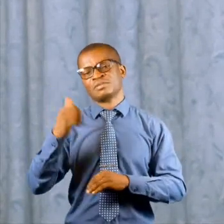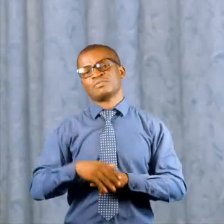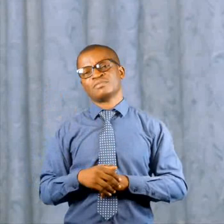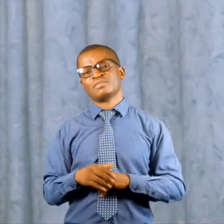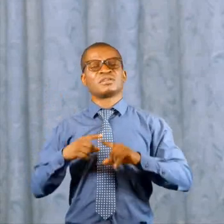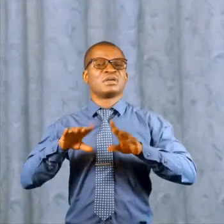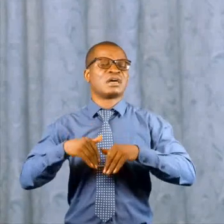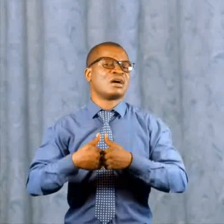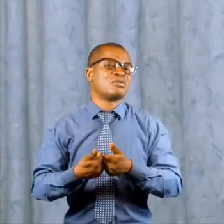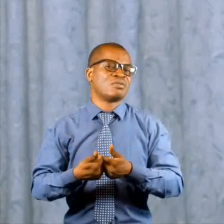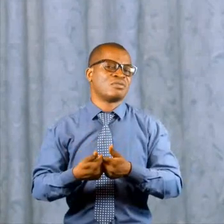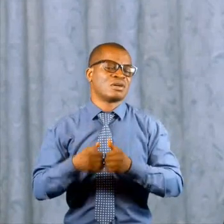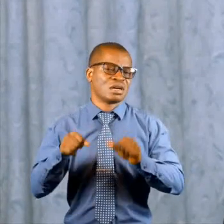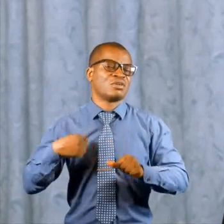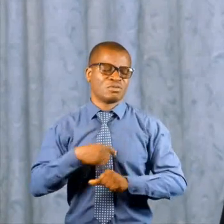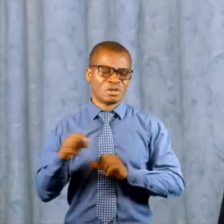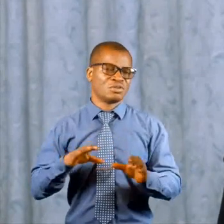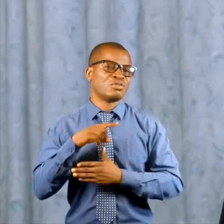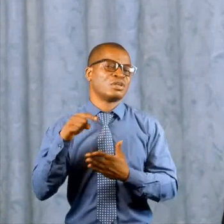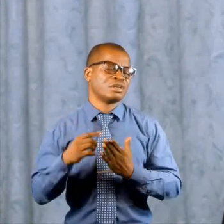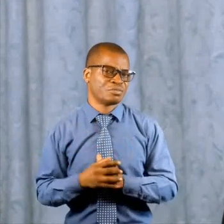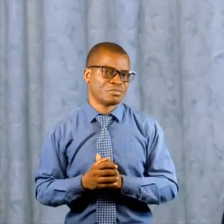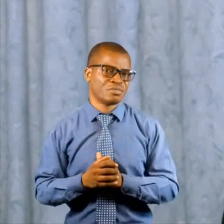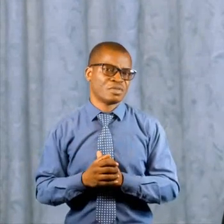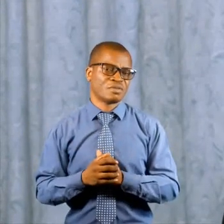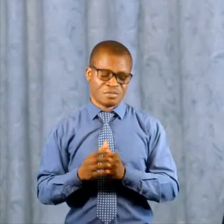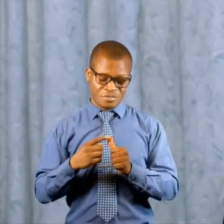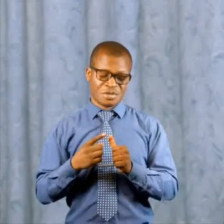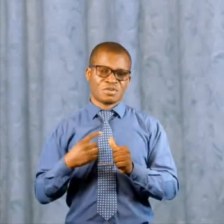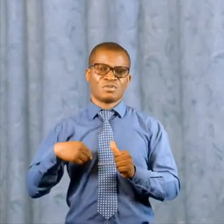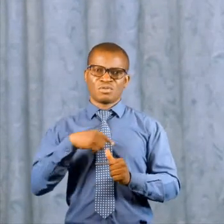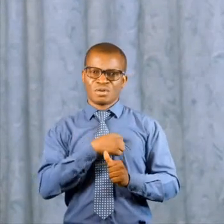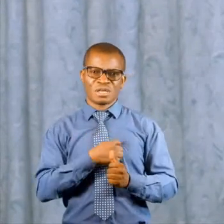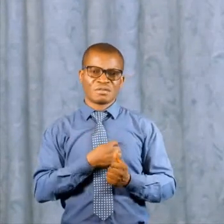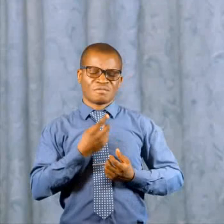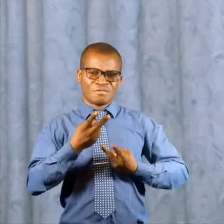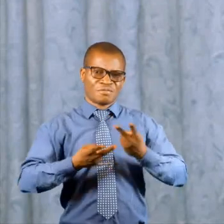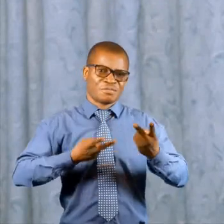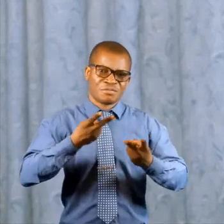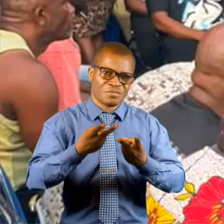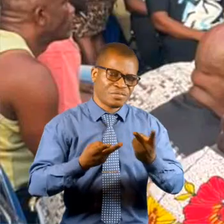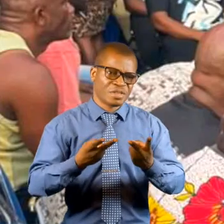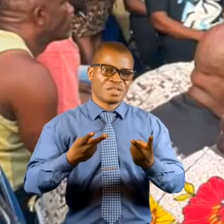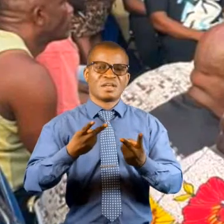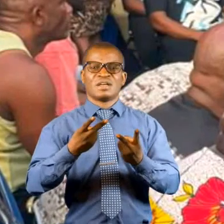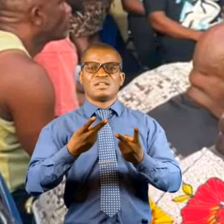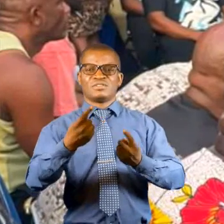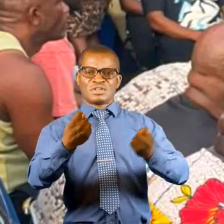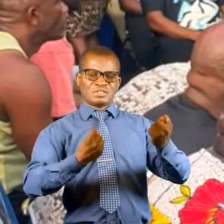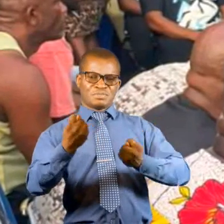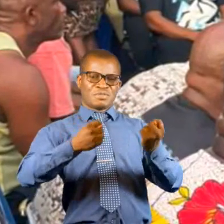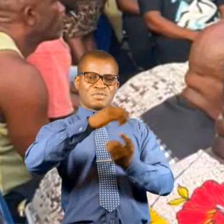And how do we do this? What we do is to go to their